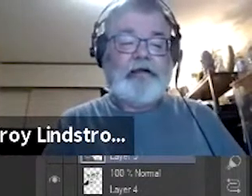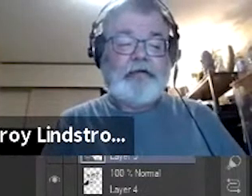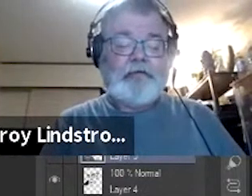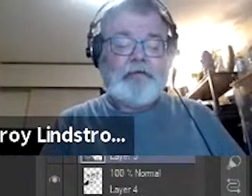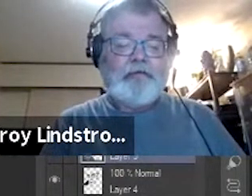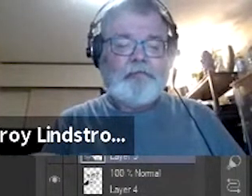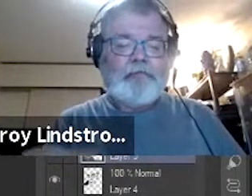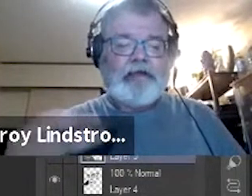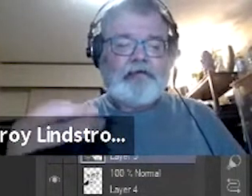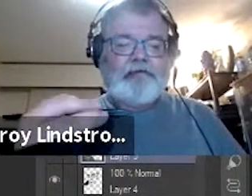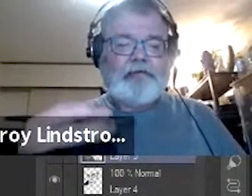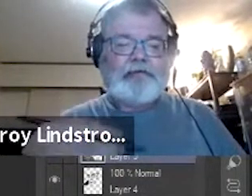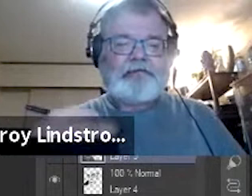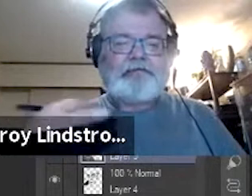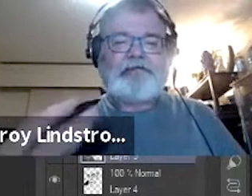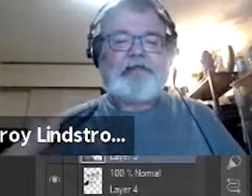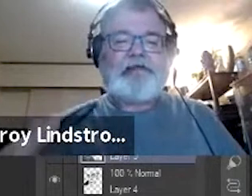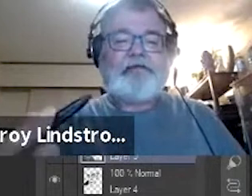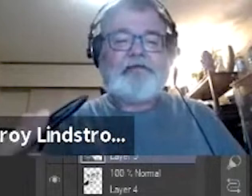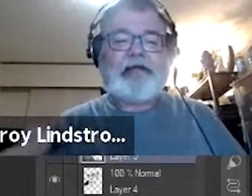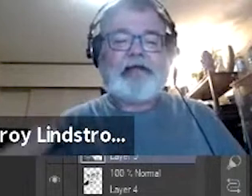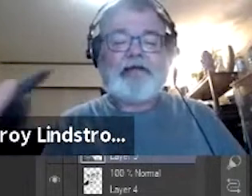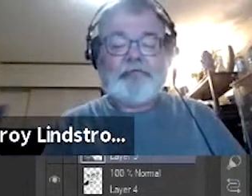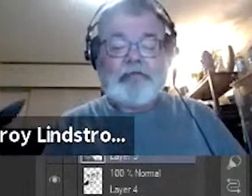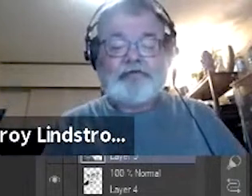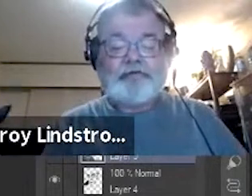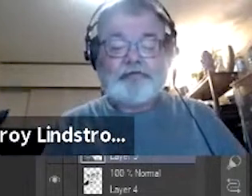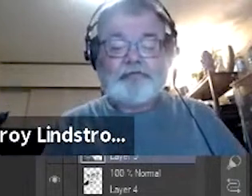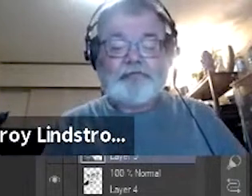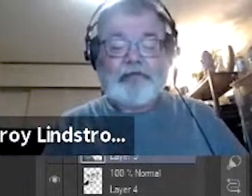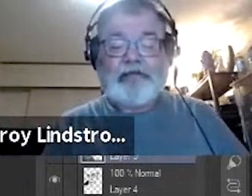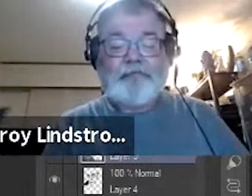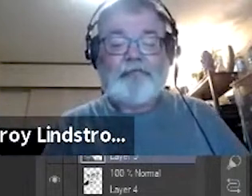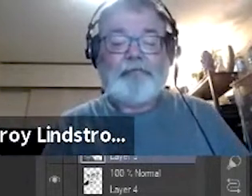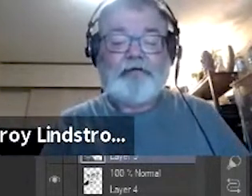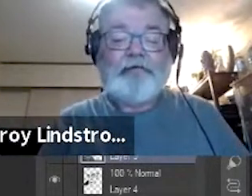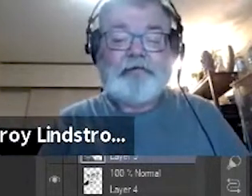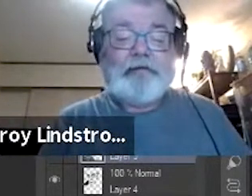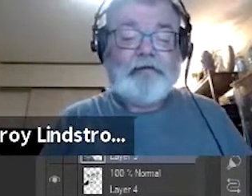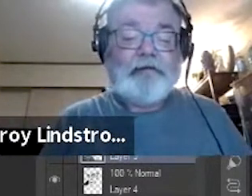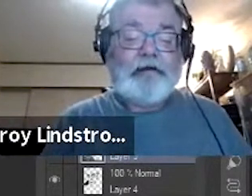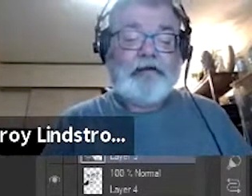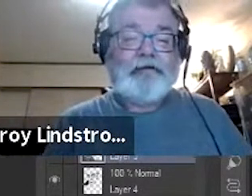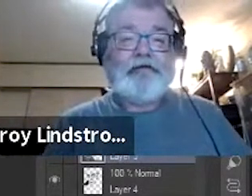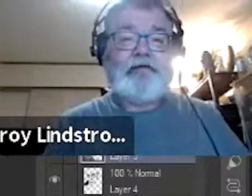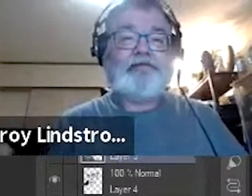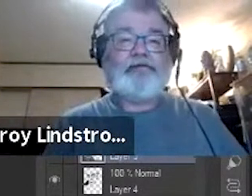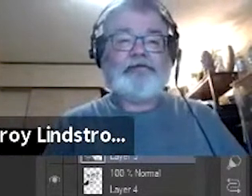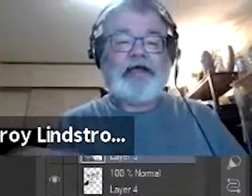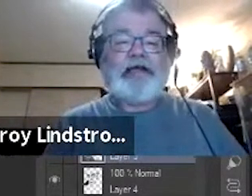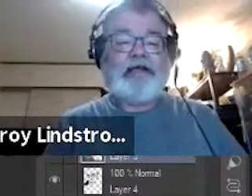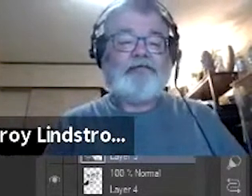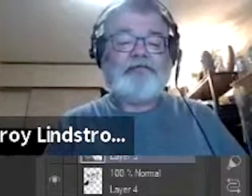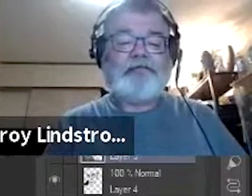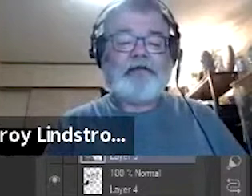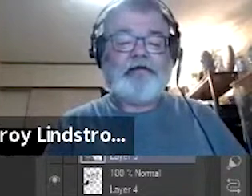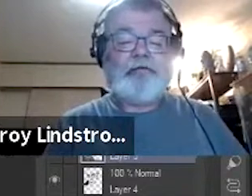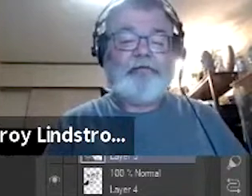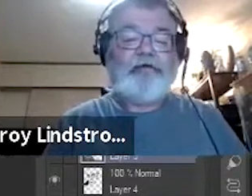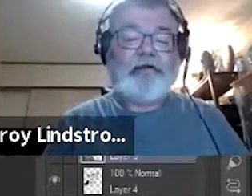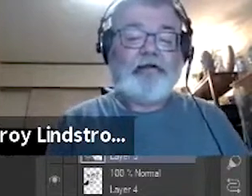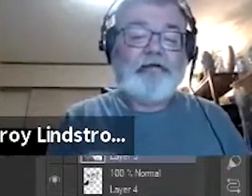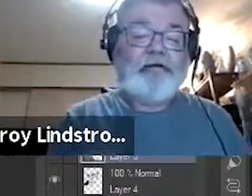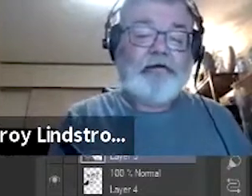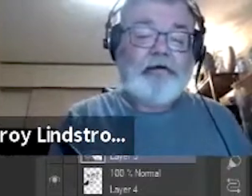community that see that I have potential, and they've helped me. And there is those allies in